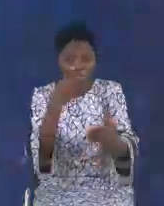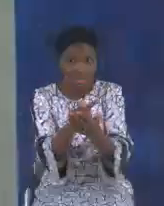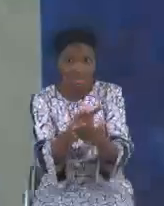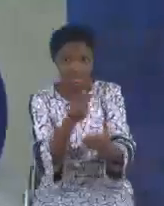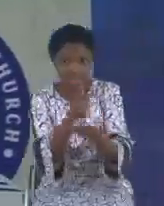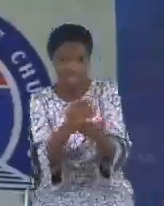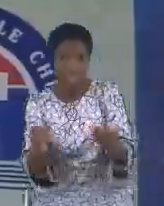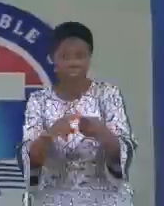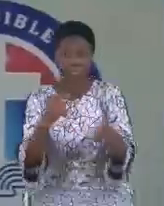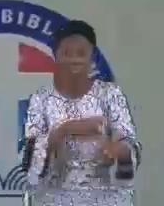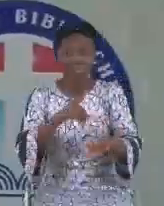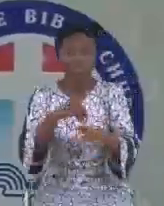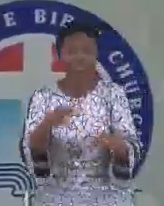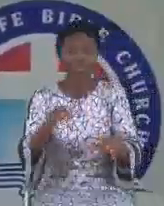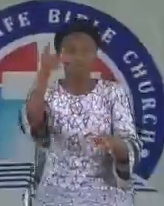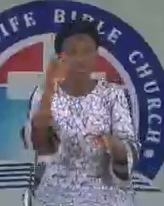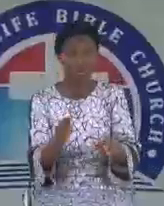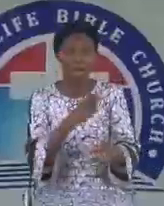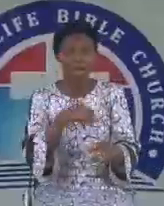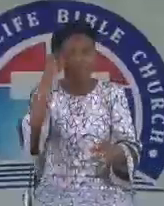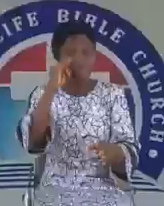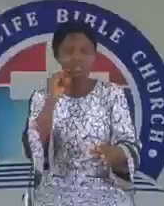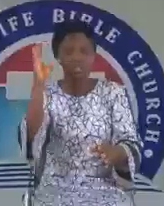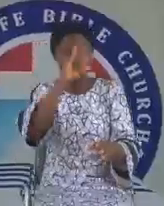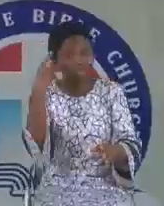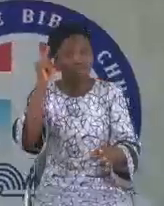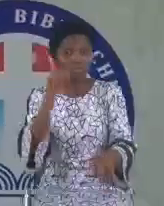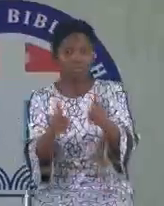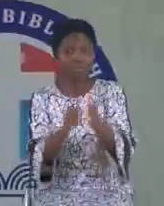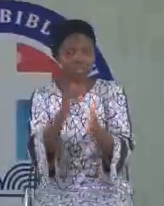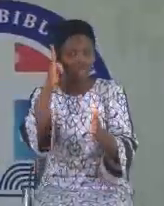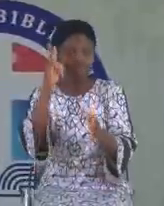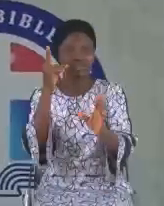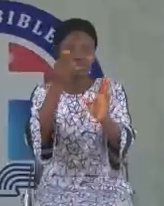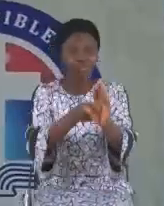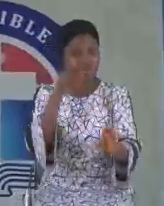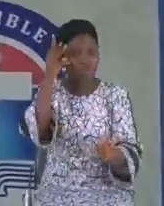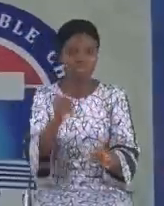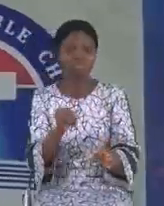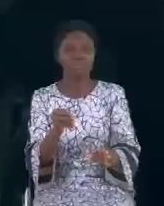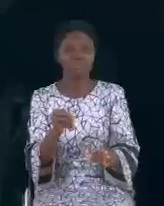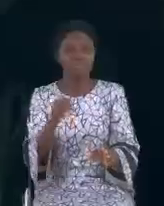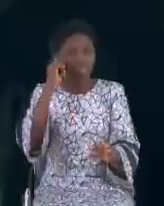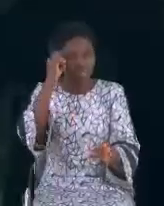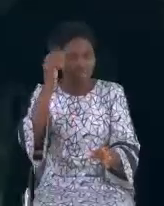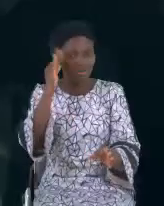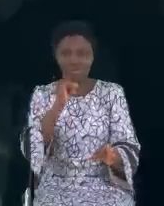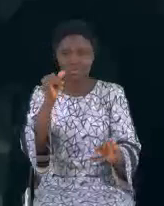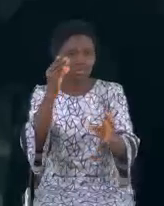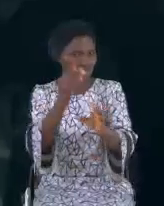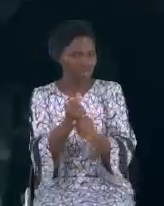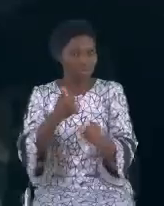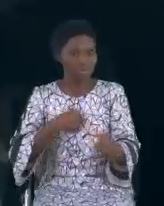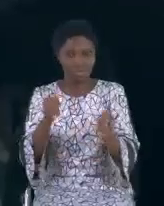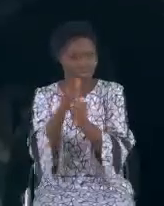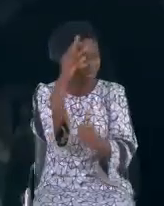for candidates, a campaigning, to take candidates away from him. He will not take me with him.